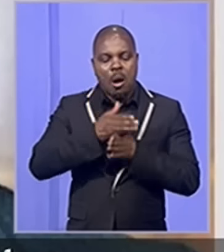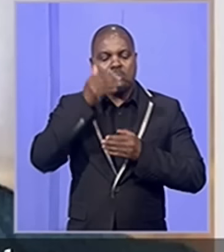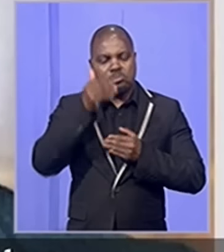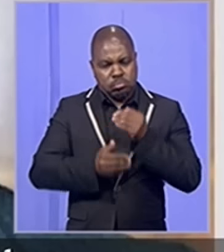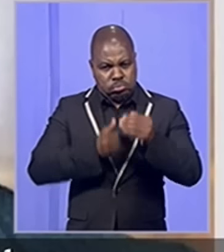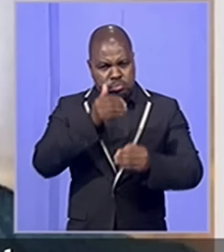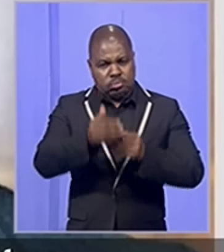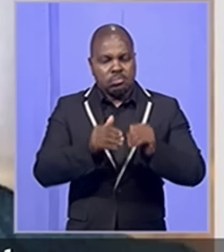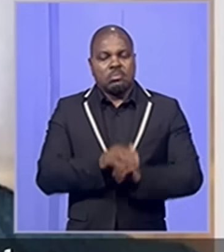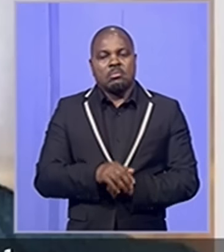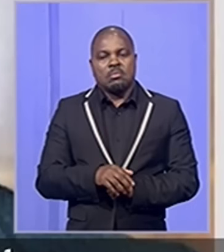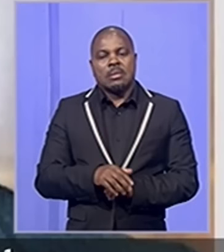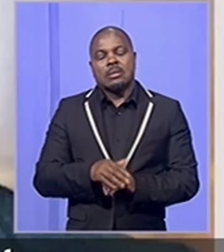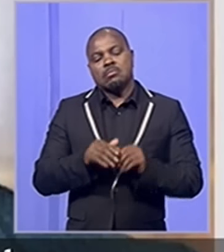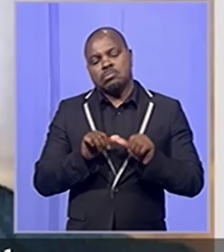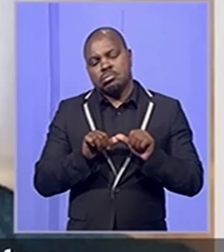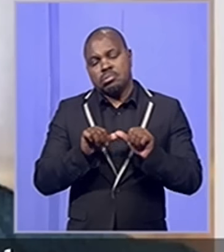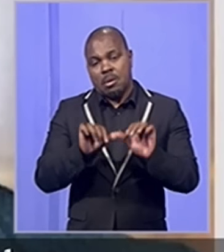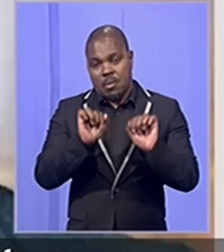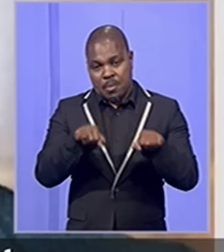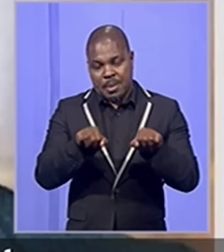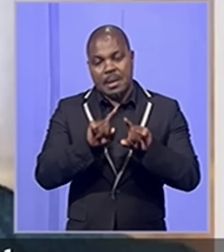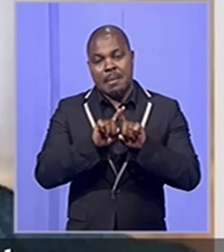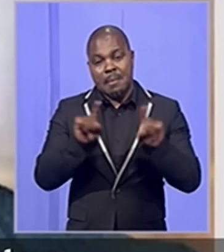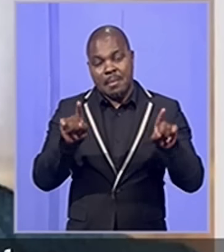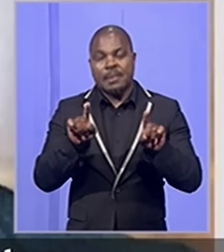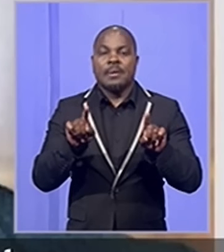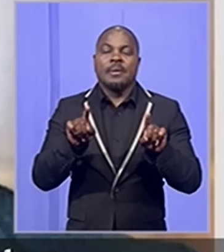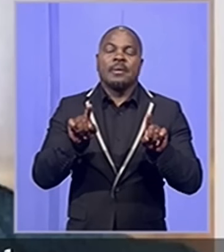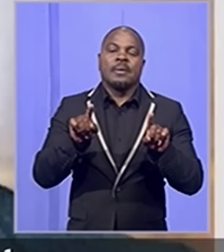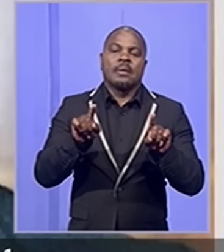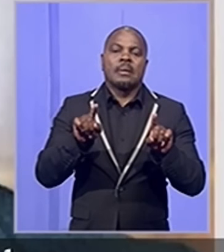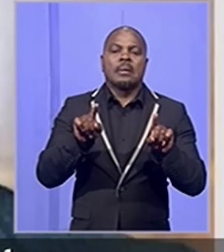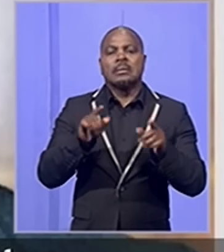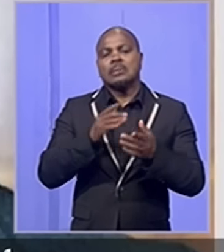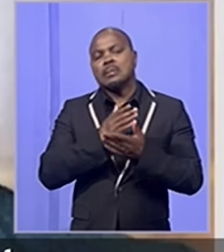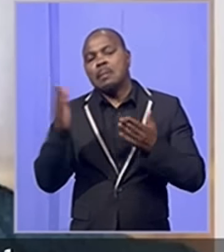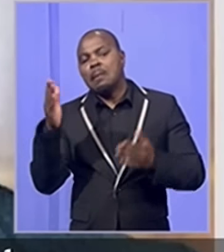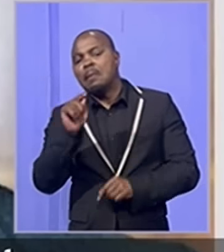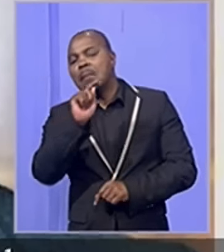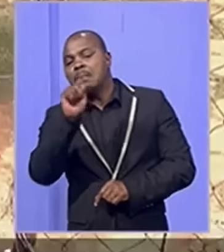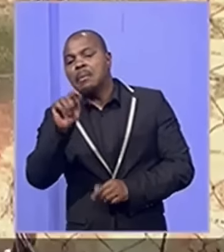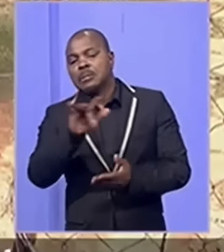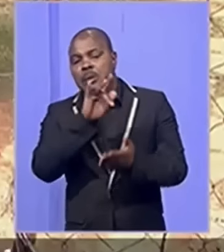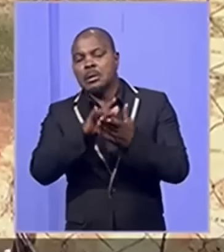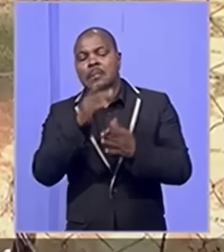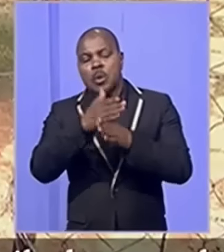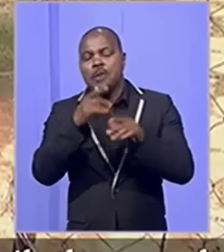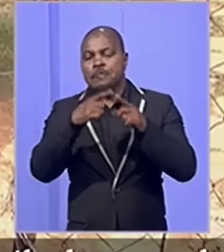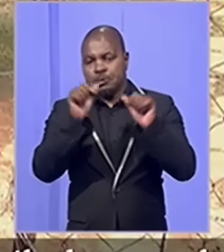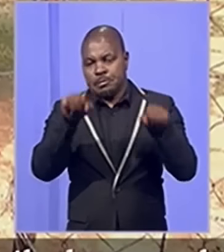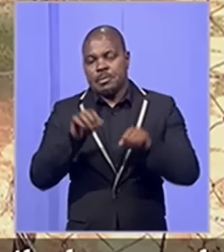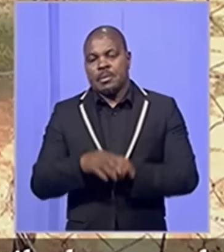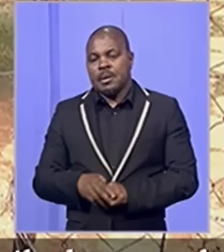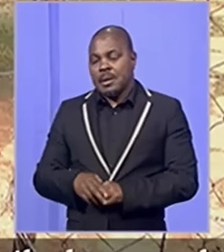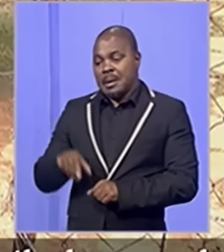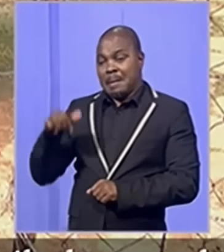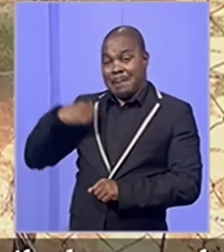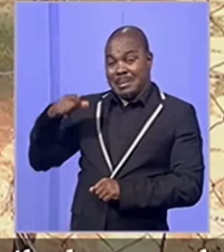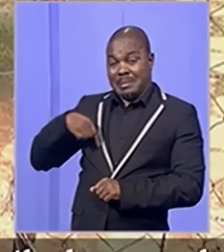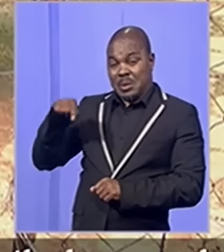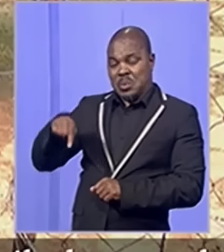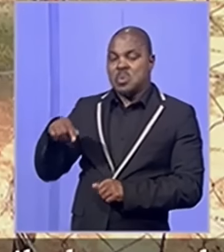we have noted some progress because there are some pump stations which are completed. Machabeng ke nngwe ya dimasepala